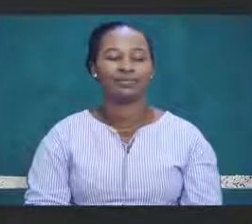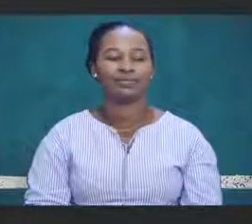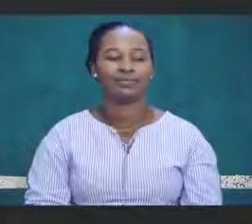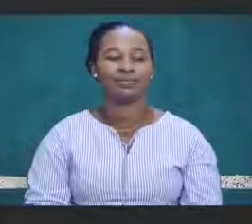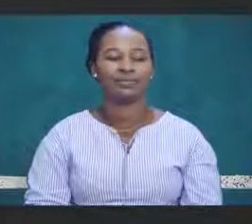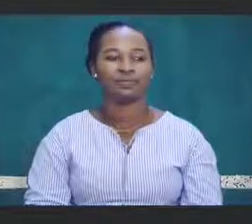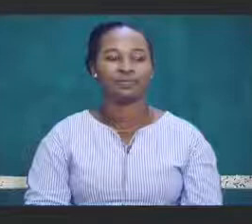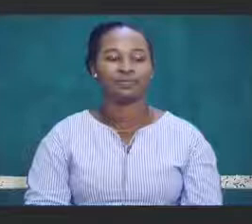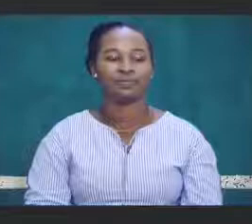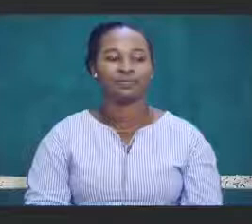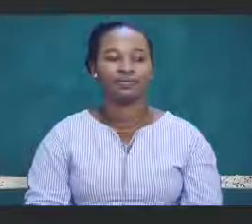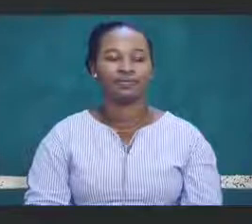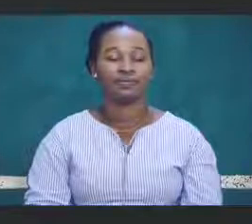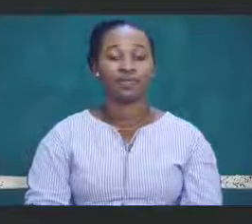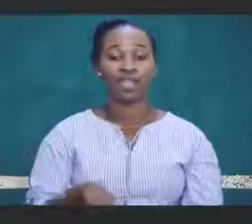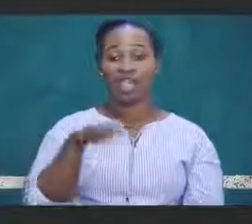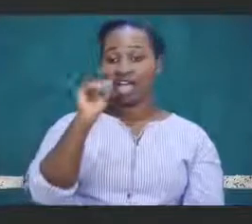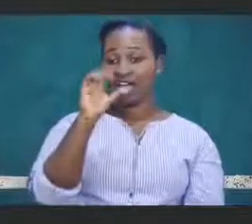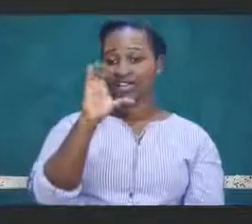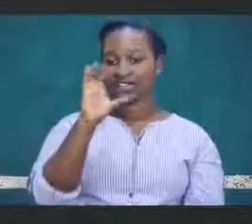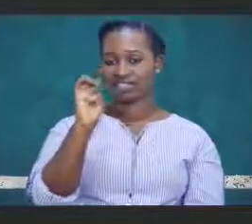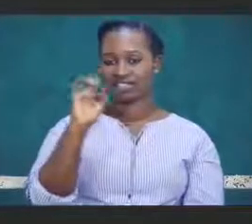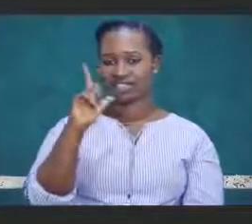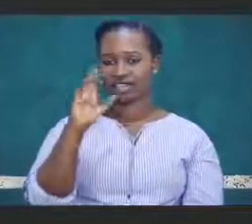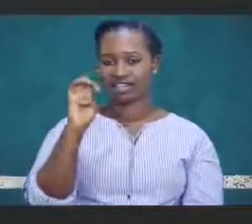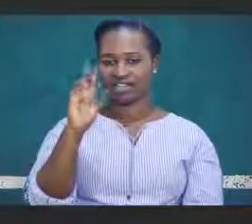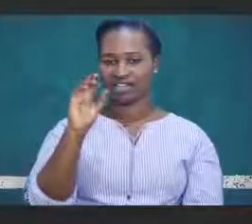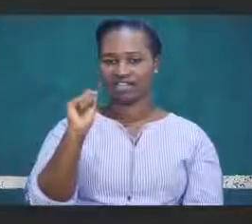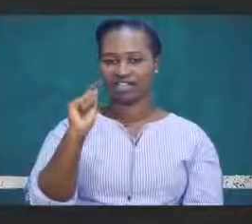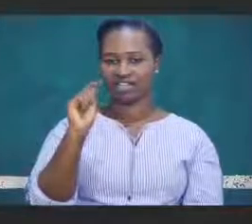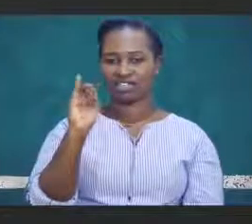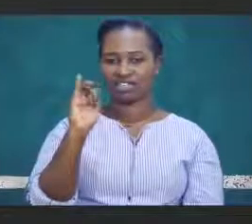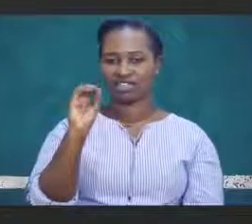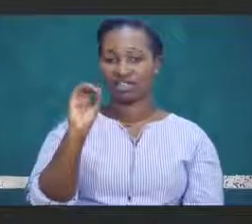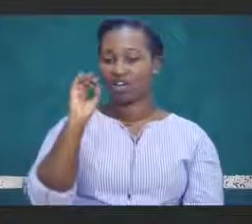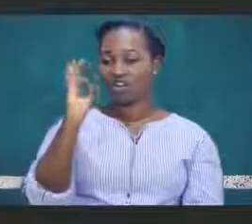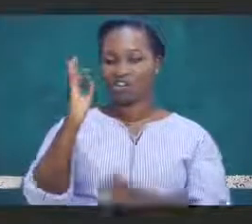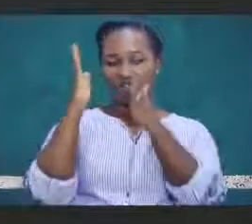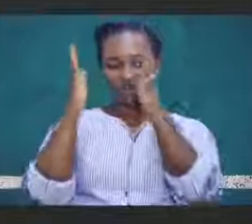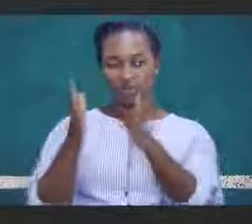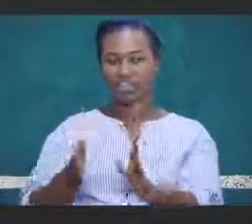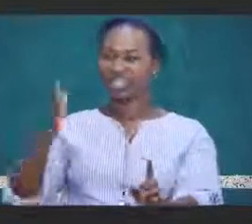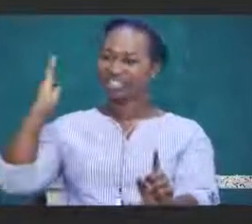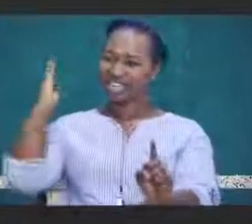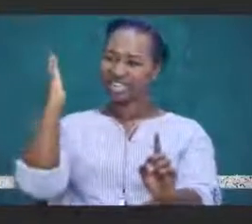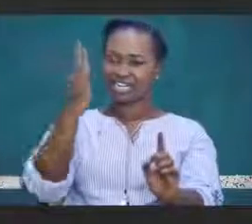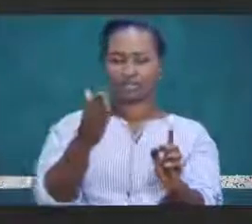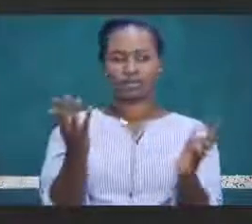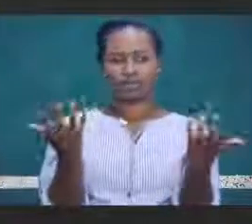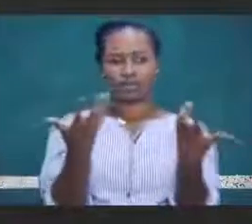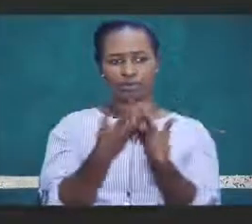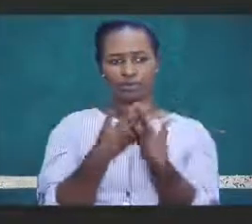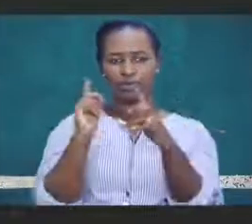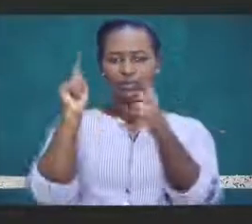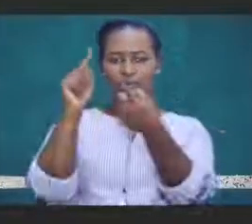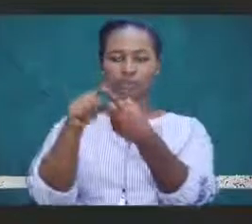Good. The acceleration of a body is directly proportional to the